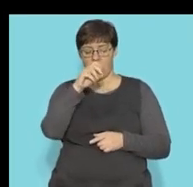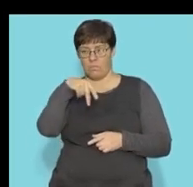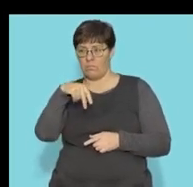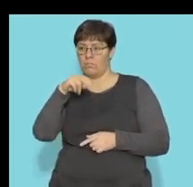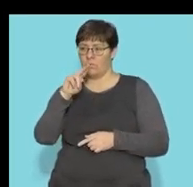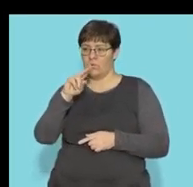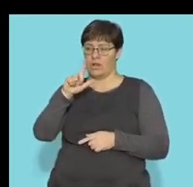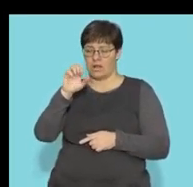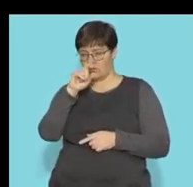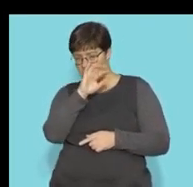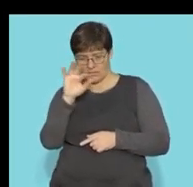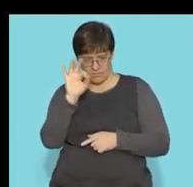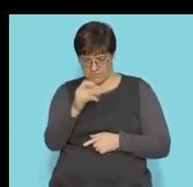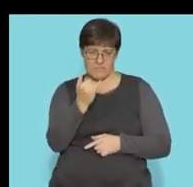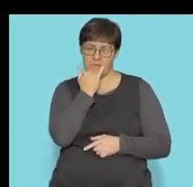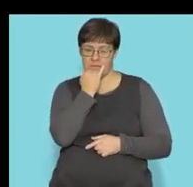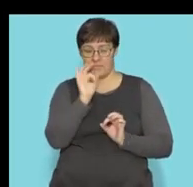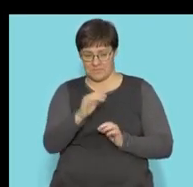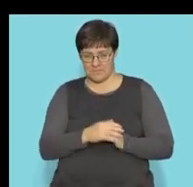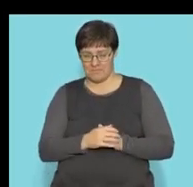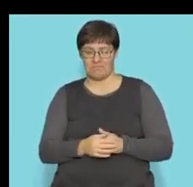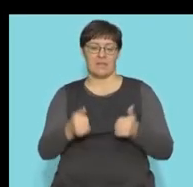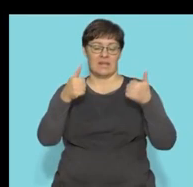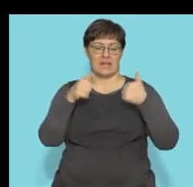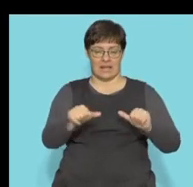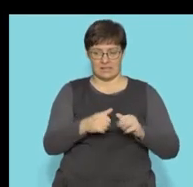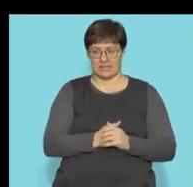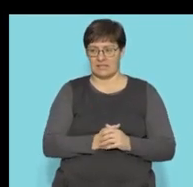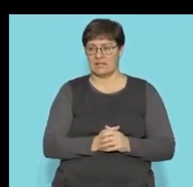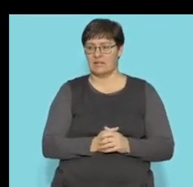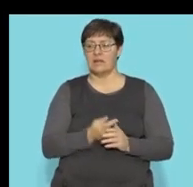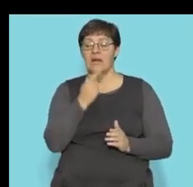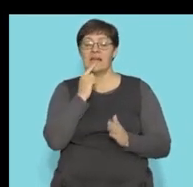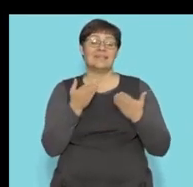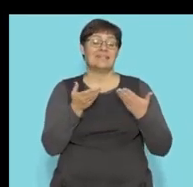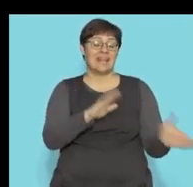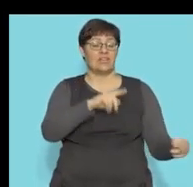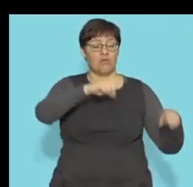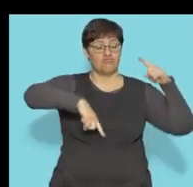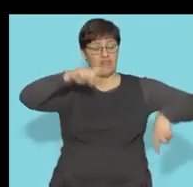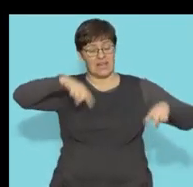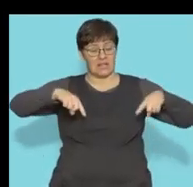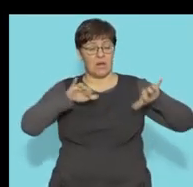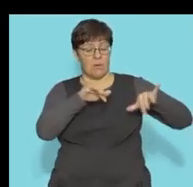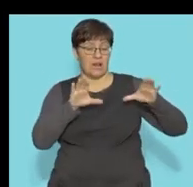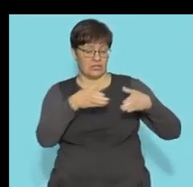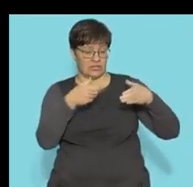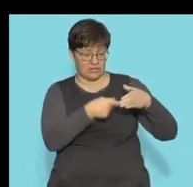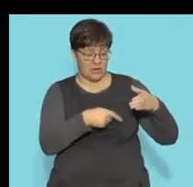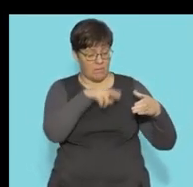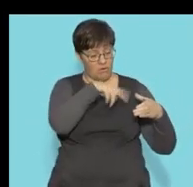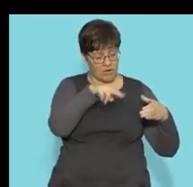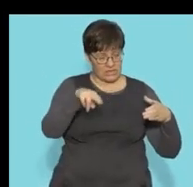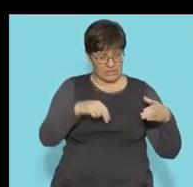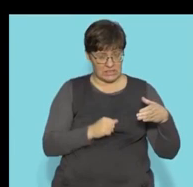correctly, I'm happy. Next one, the death rate of a population. I've read it.